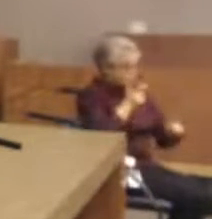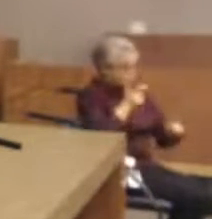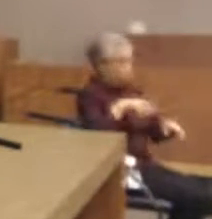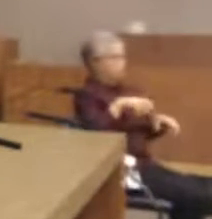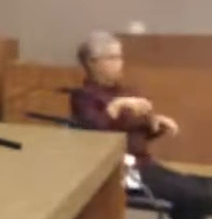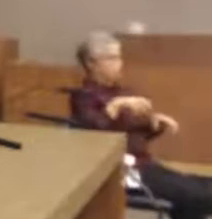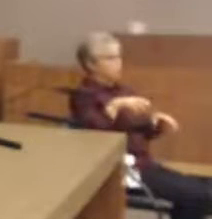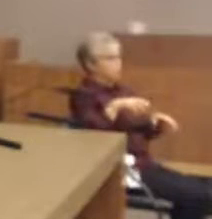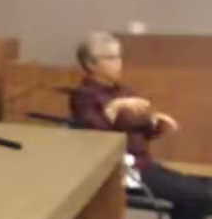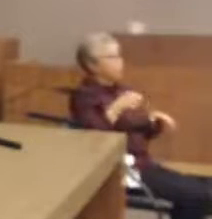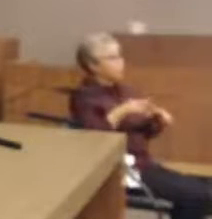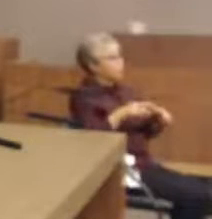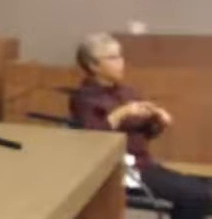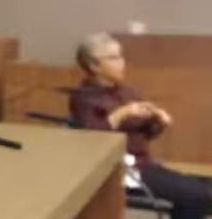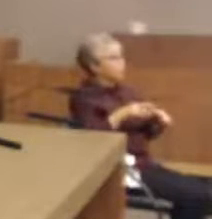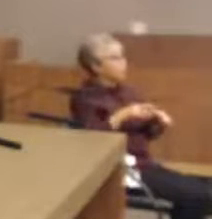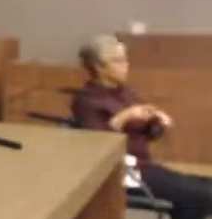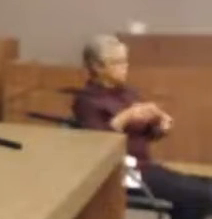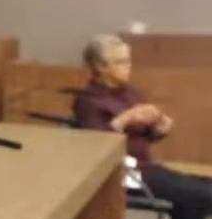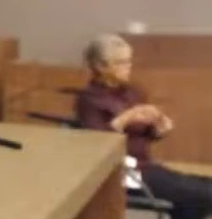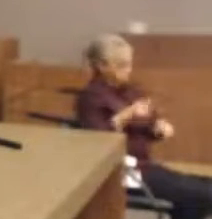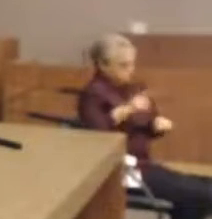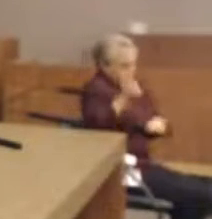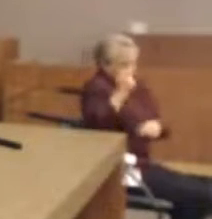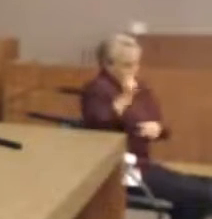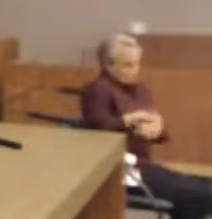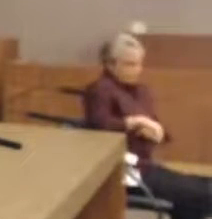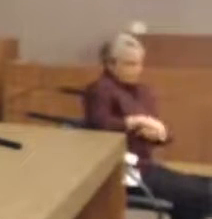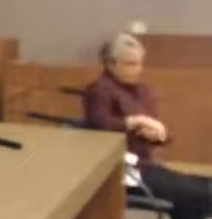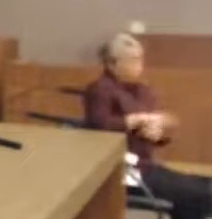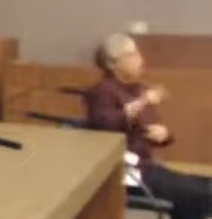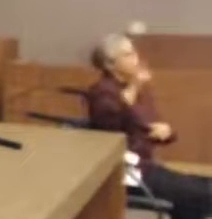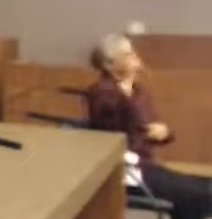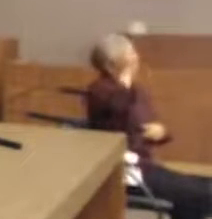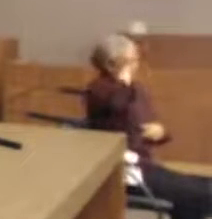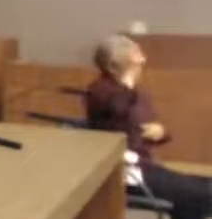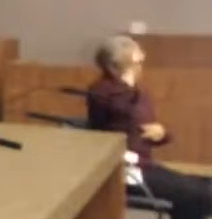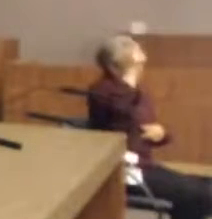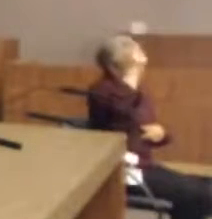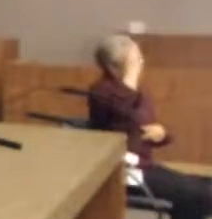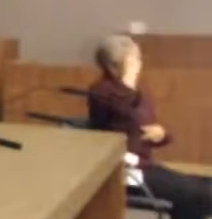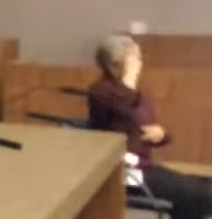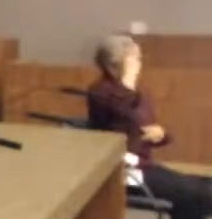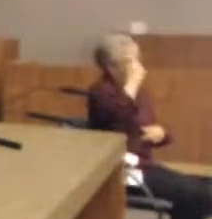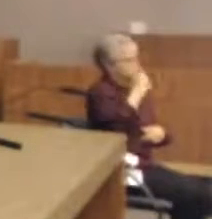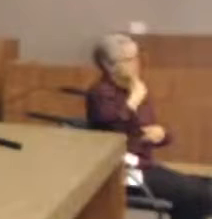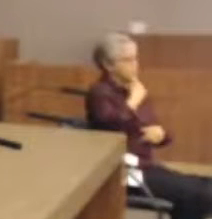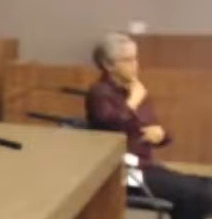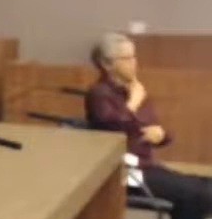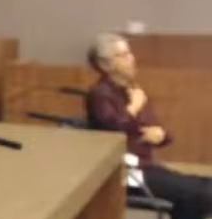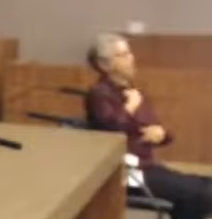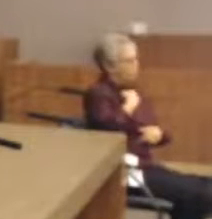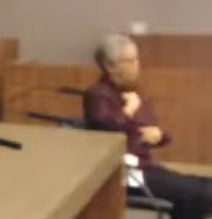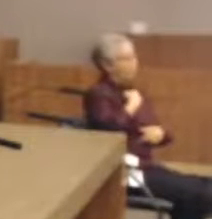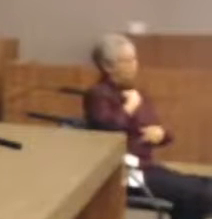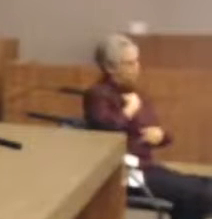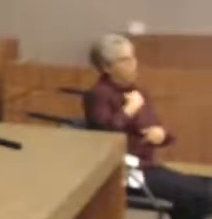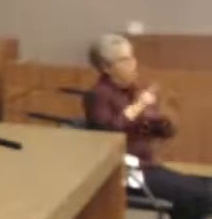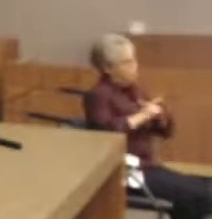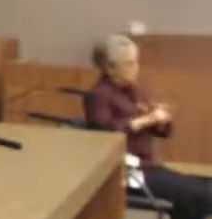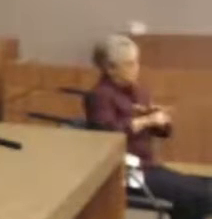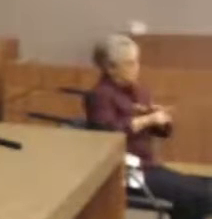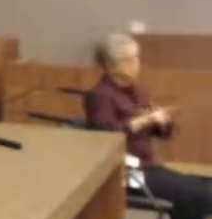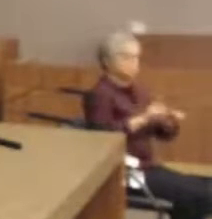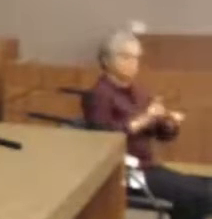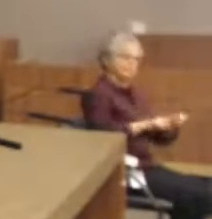Because their logical brain says this is what I would do. And so trauma victims can get a lot of